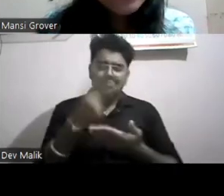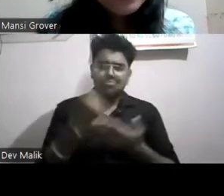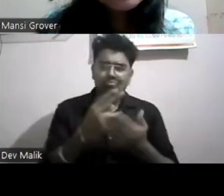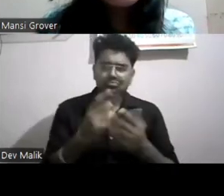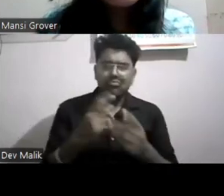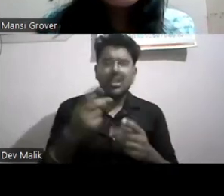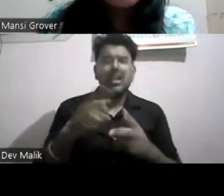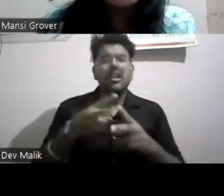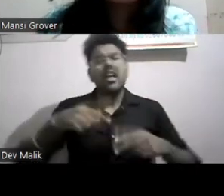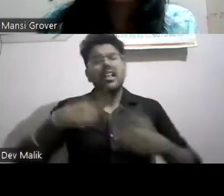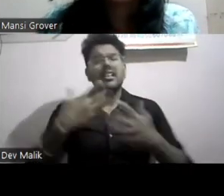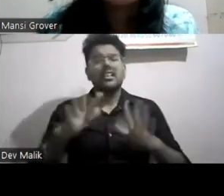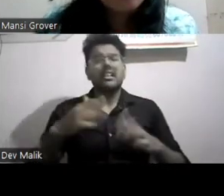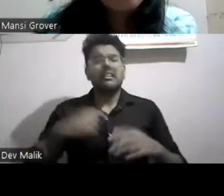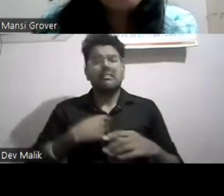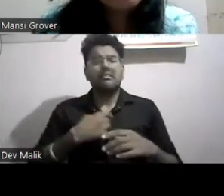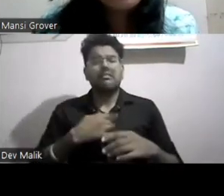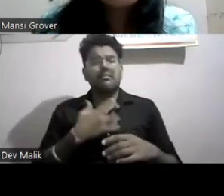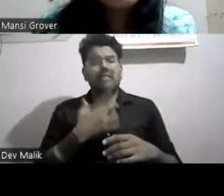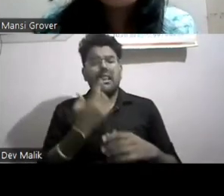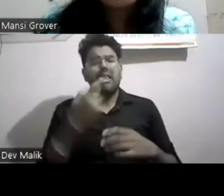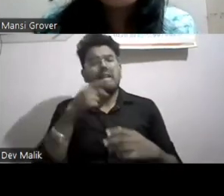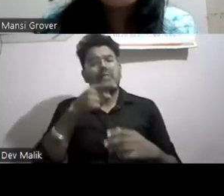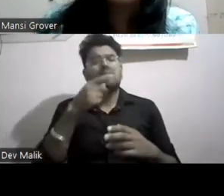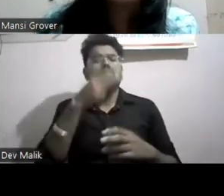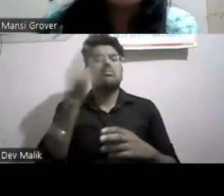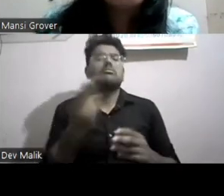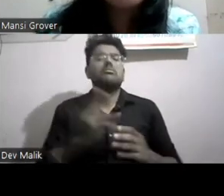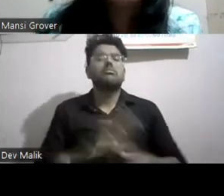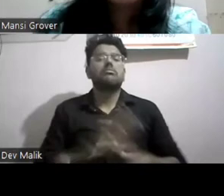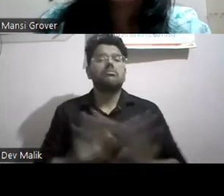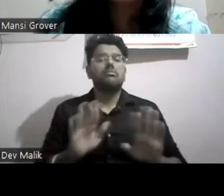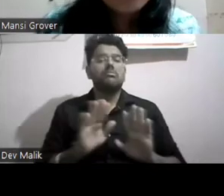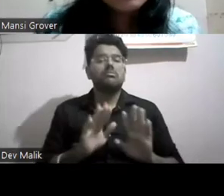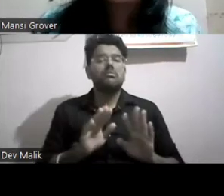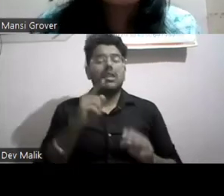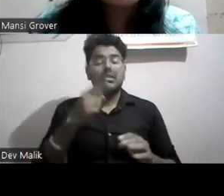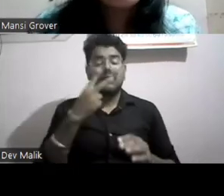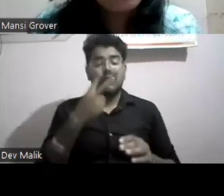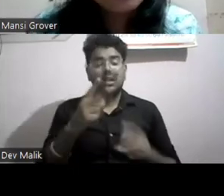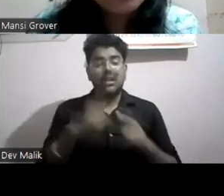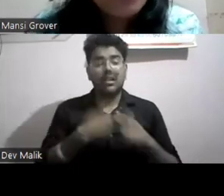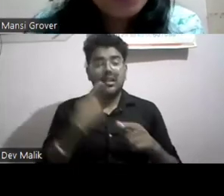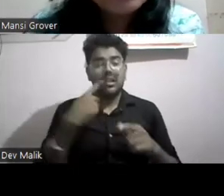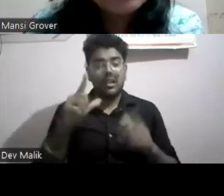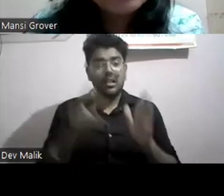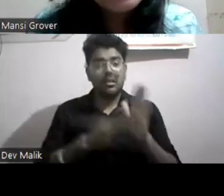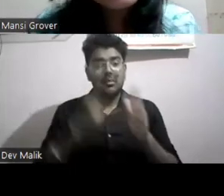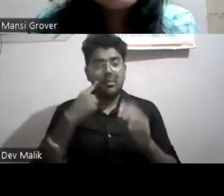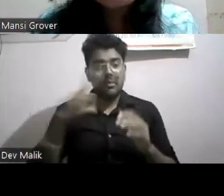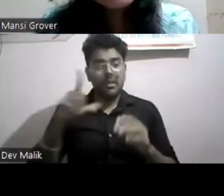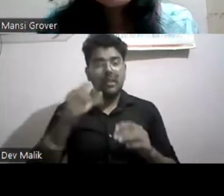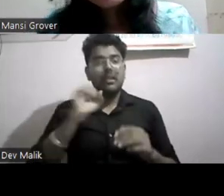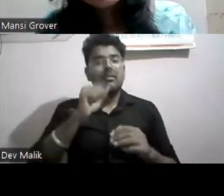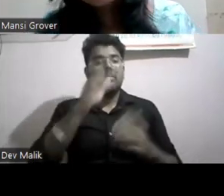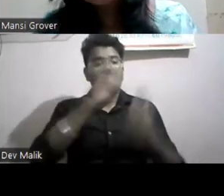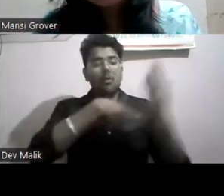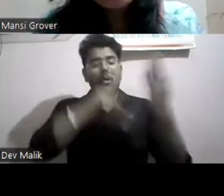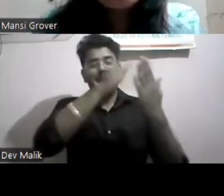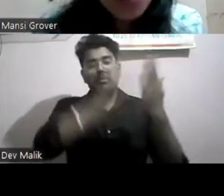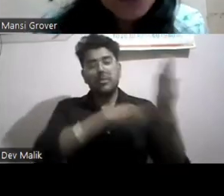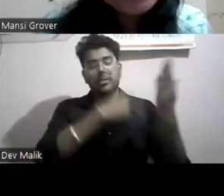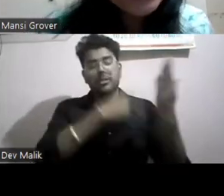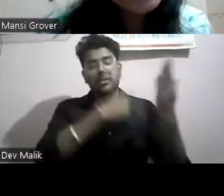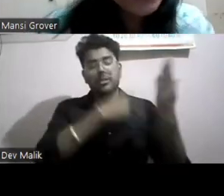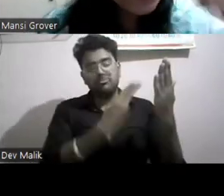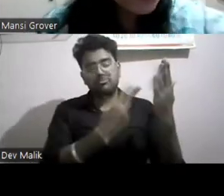whatever they feel, they would usually draw. So you would see Jhilmil drawing something on the wall, and it's basically